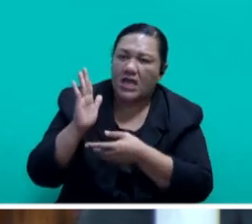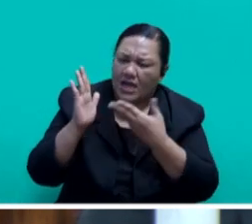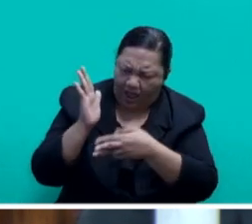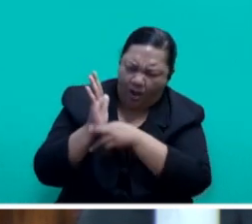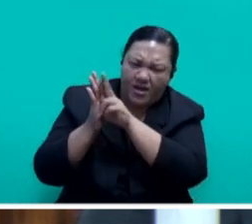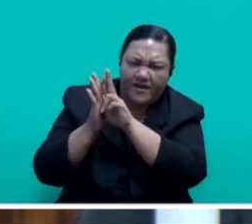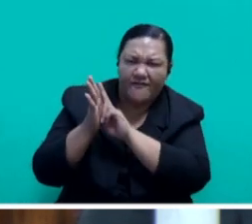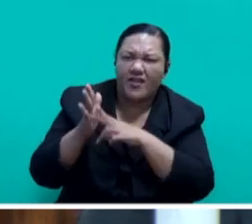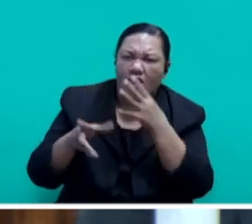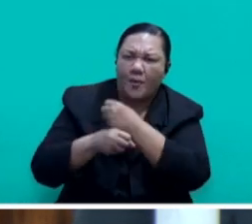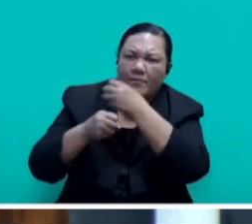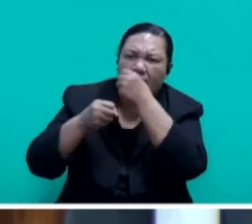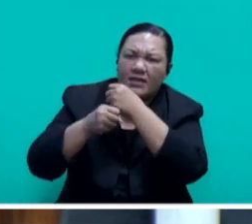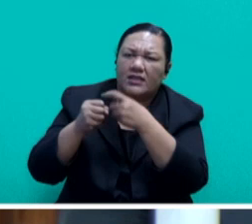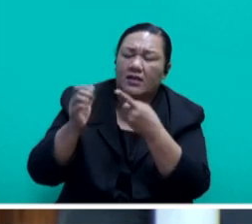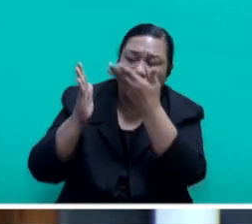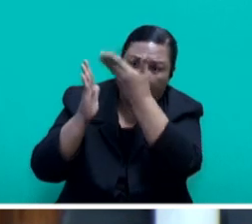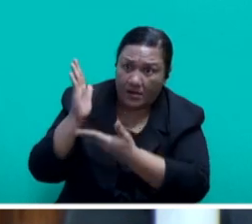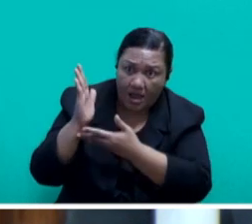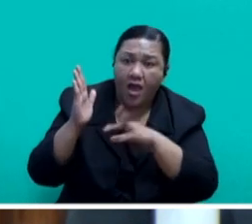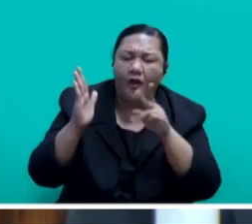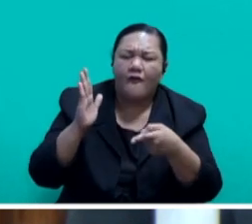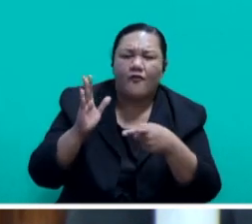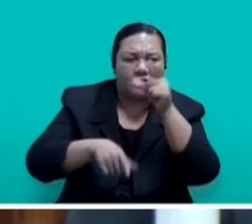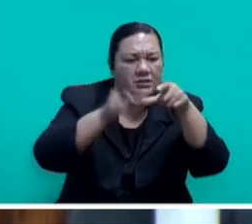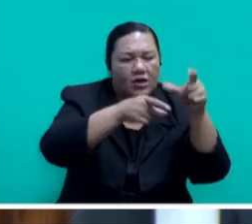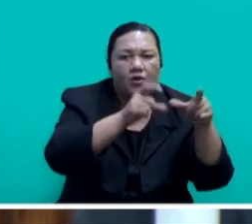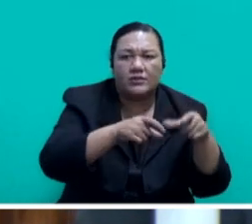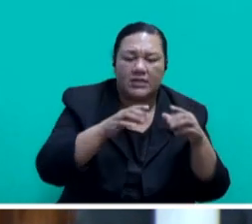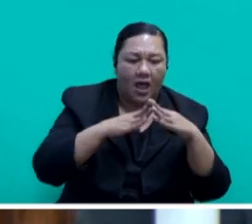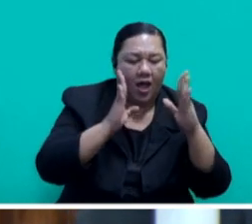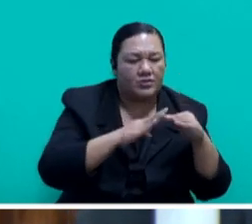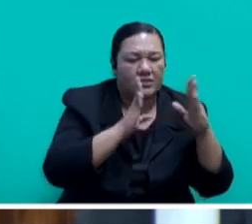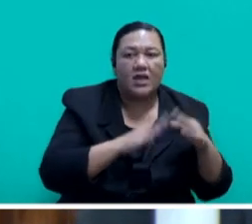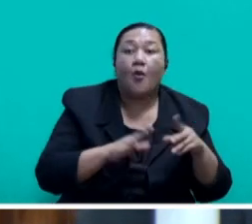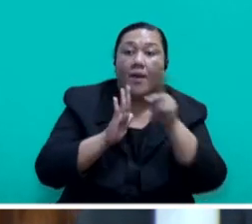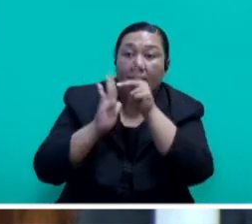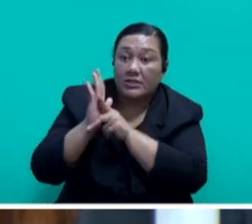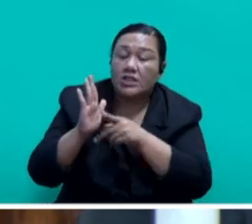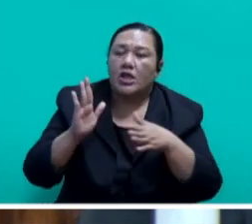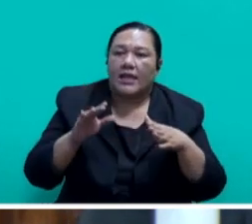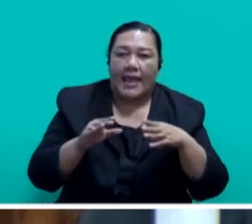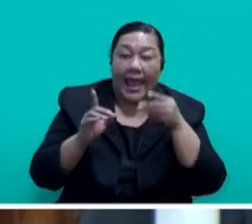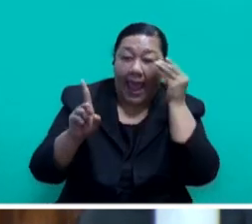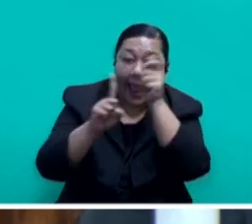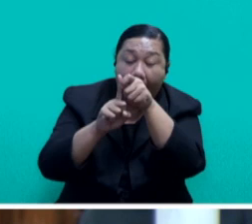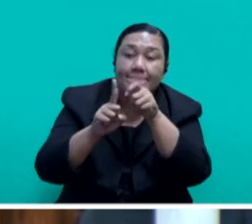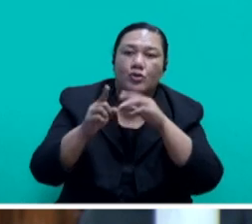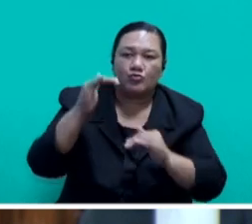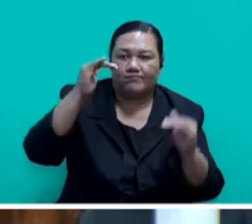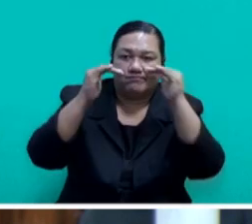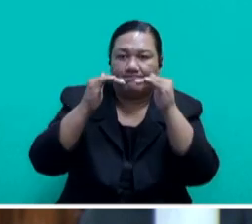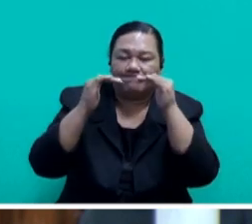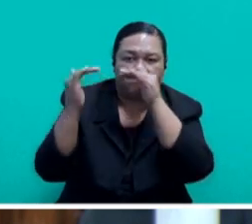updated strategic direction for all stakeholders in the housing sector. This policy aims to standardize the assessment of our housing